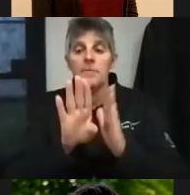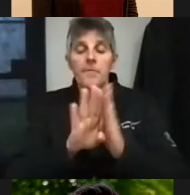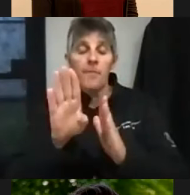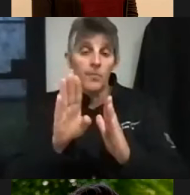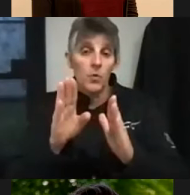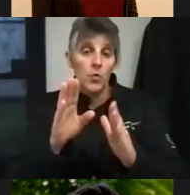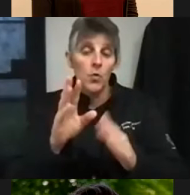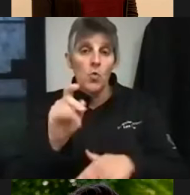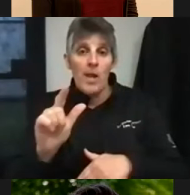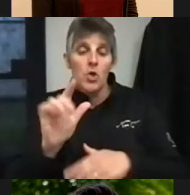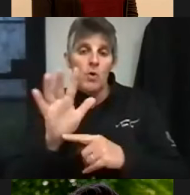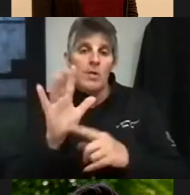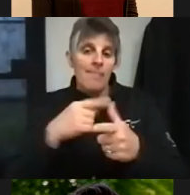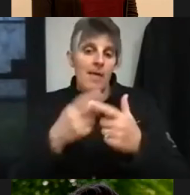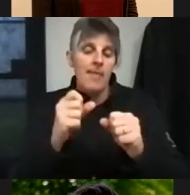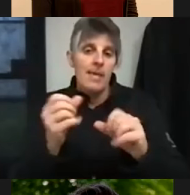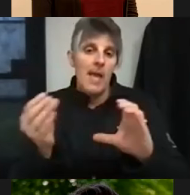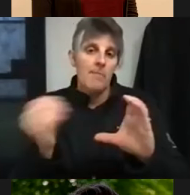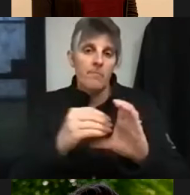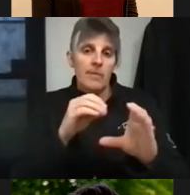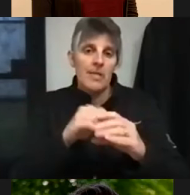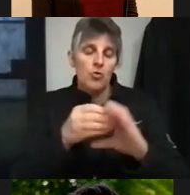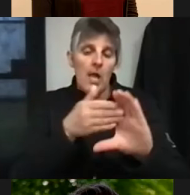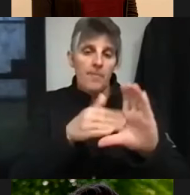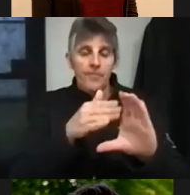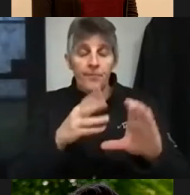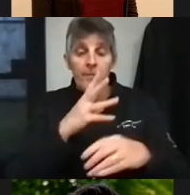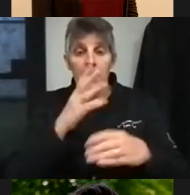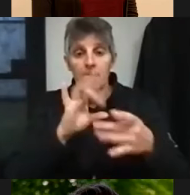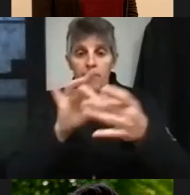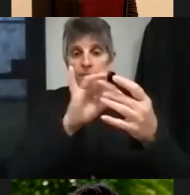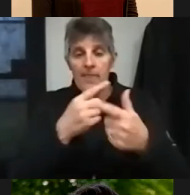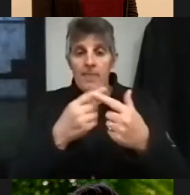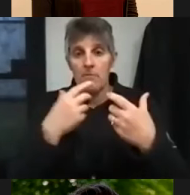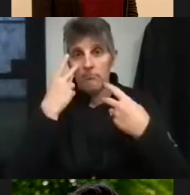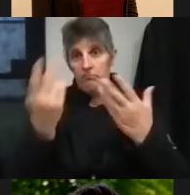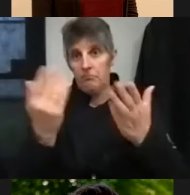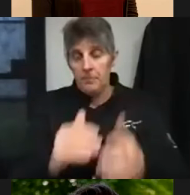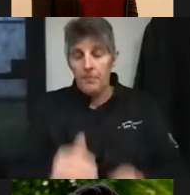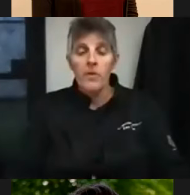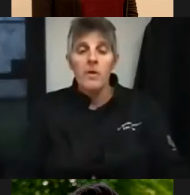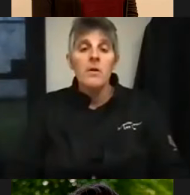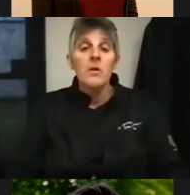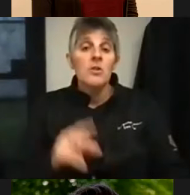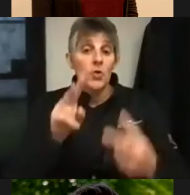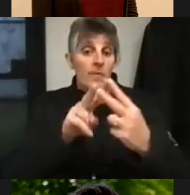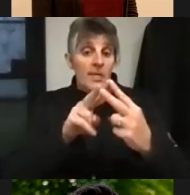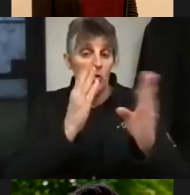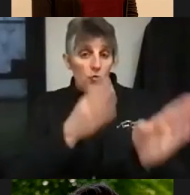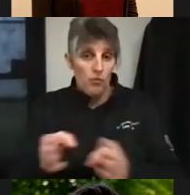neurons, and those neurons can integrate it into the retinal circuitry and restore vision. So these two